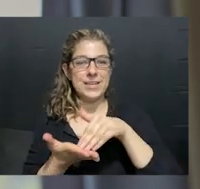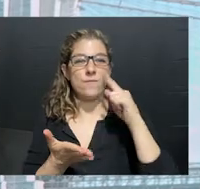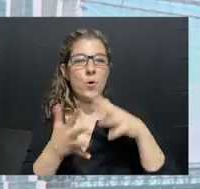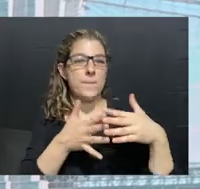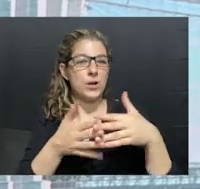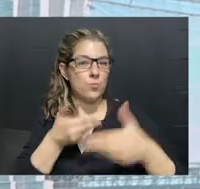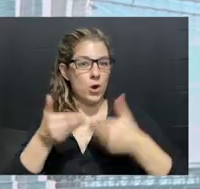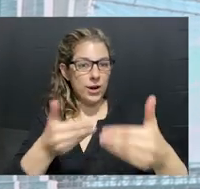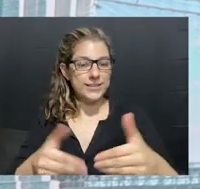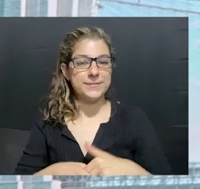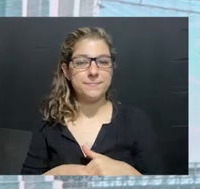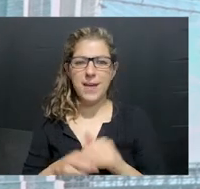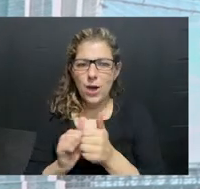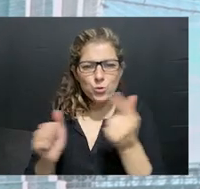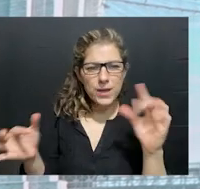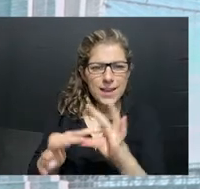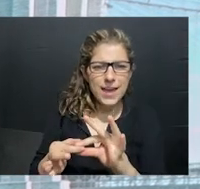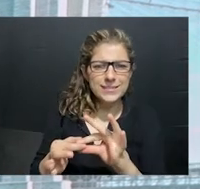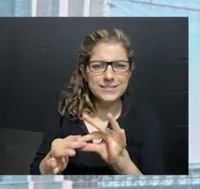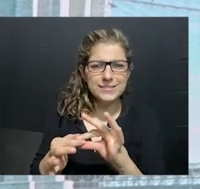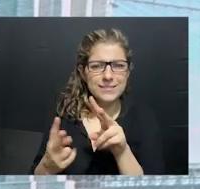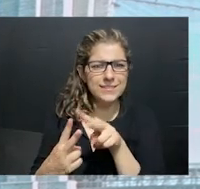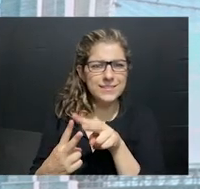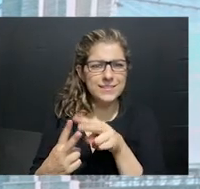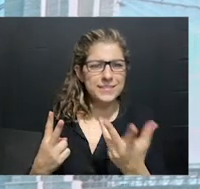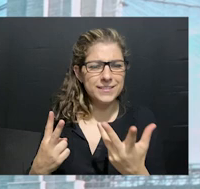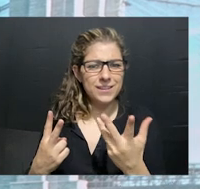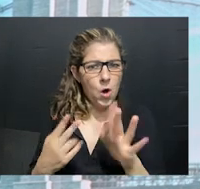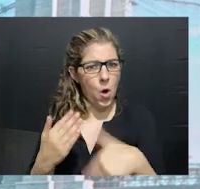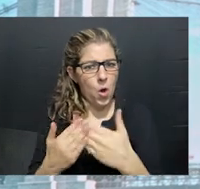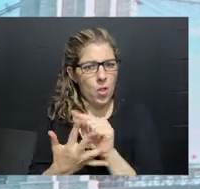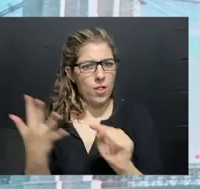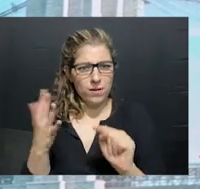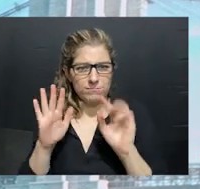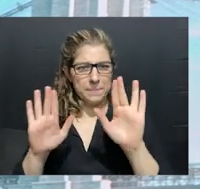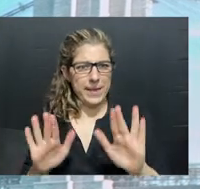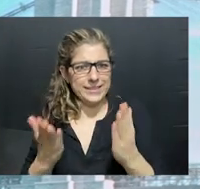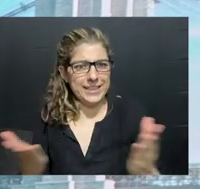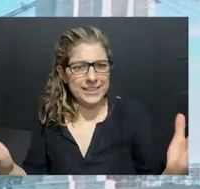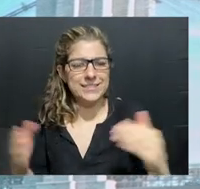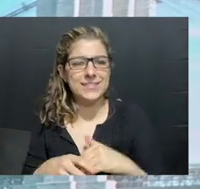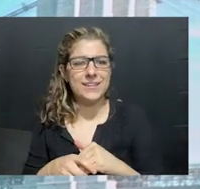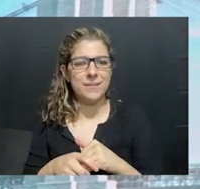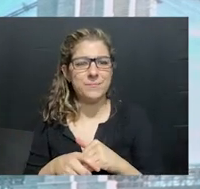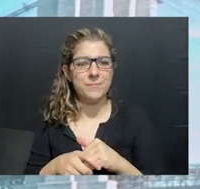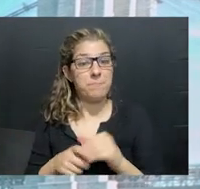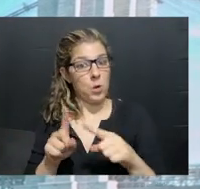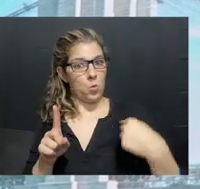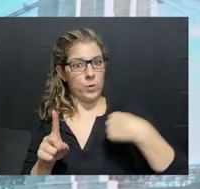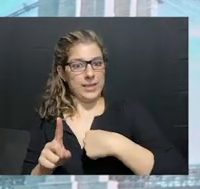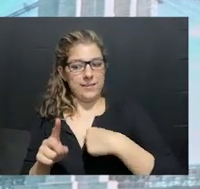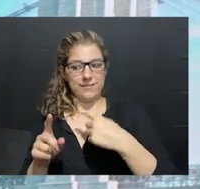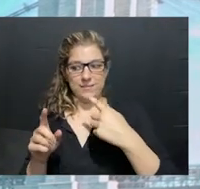Progress. How do you connect those dots, all of which are extraordinary things, but weave them